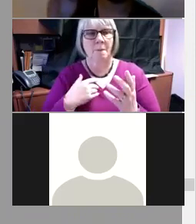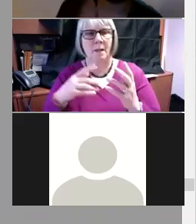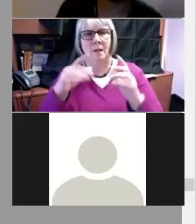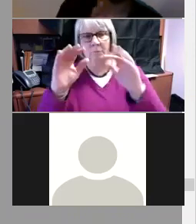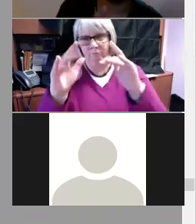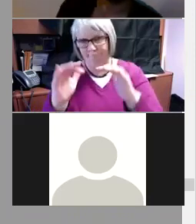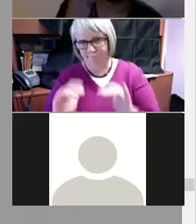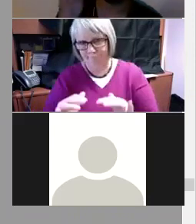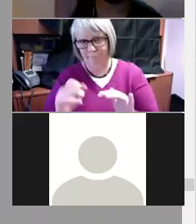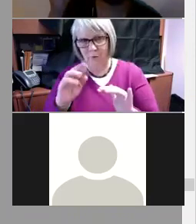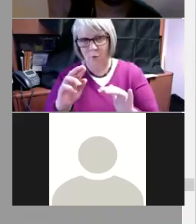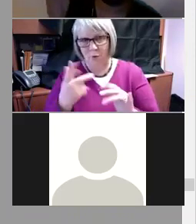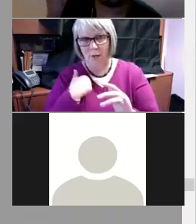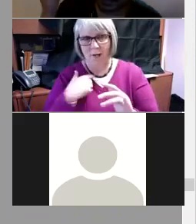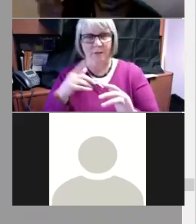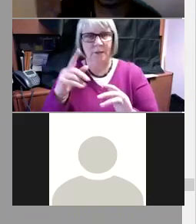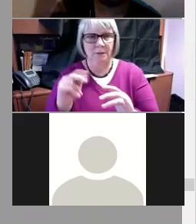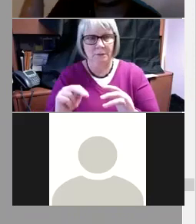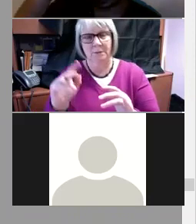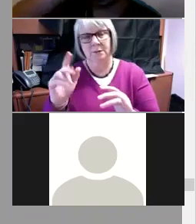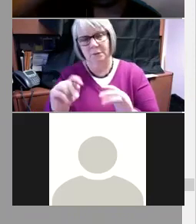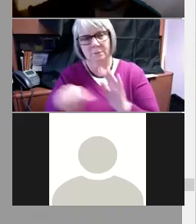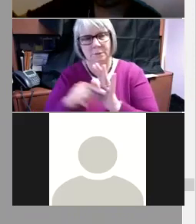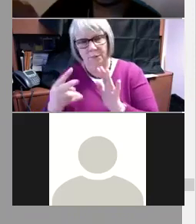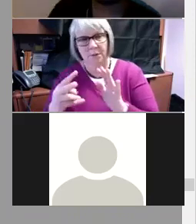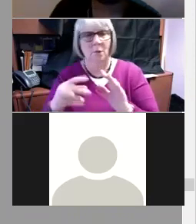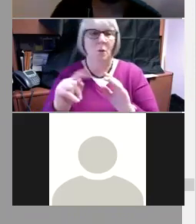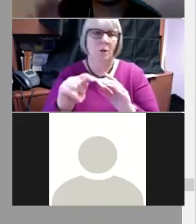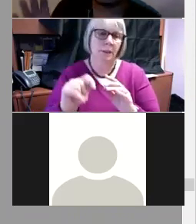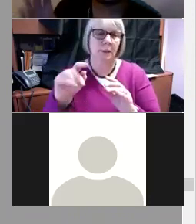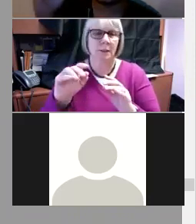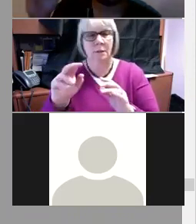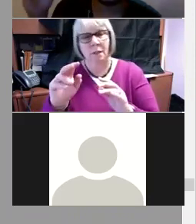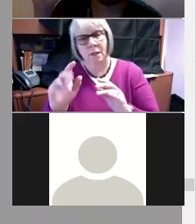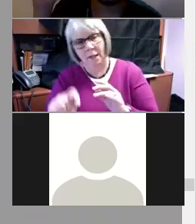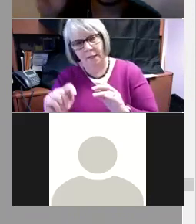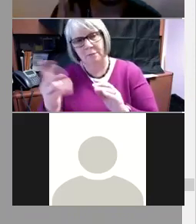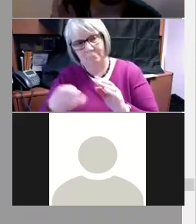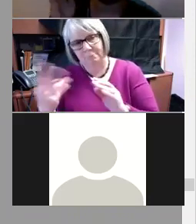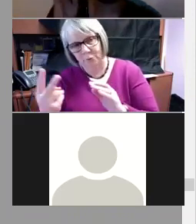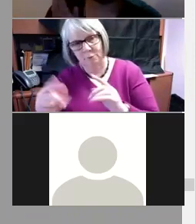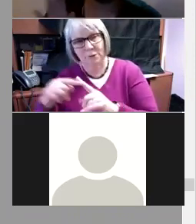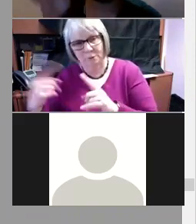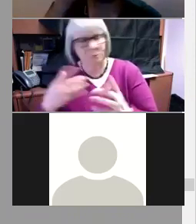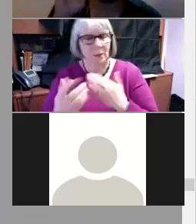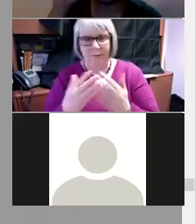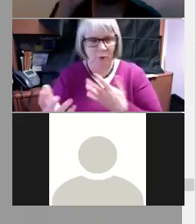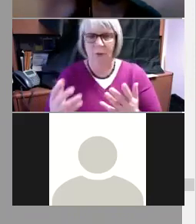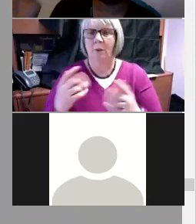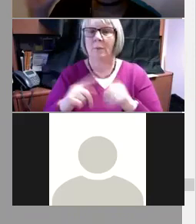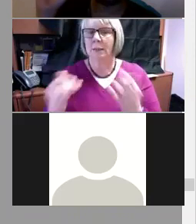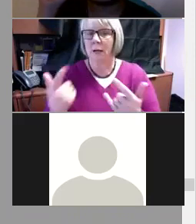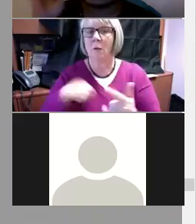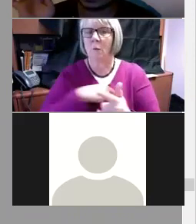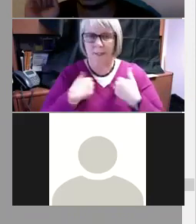or we have T of n equals to T of n by 2 plus whatever, or 2 times Tn by 2, whatever. Now